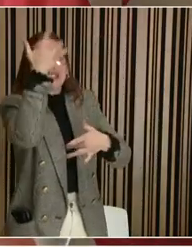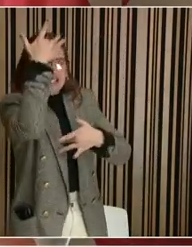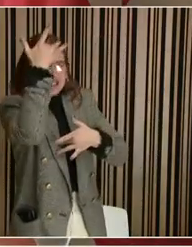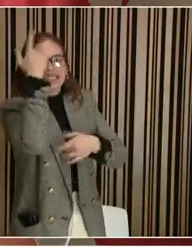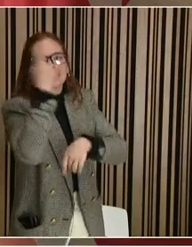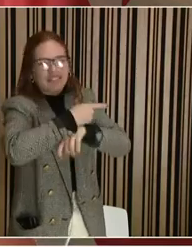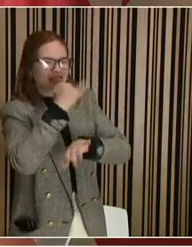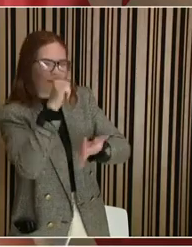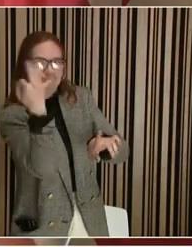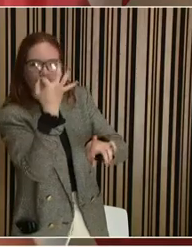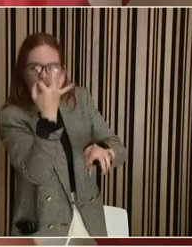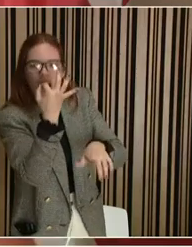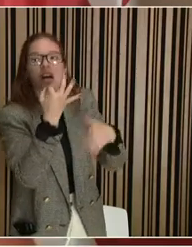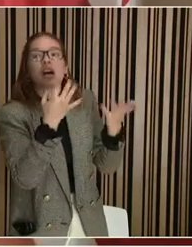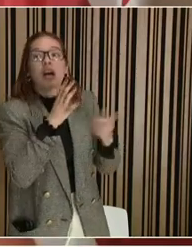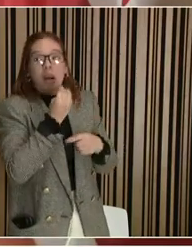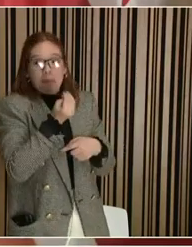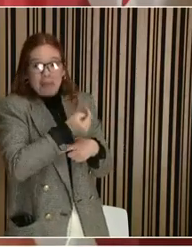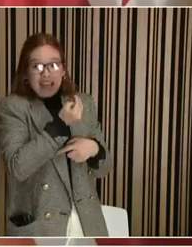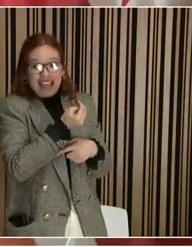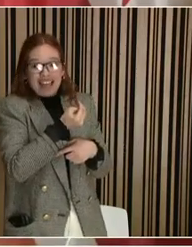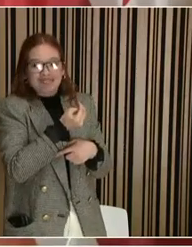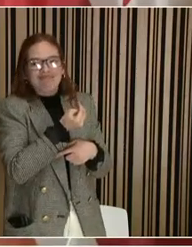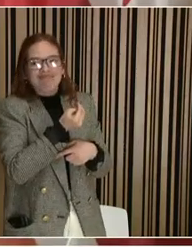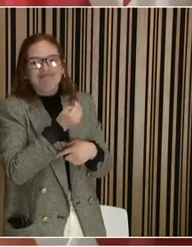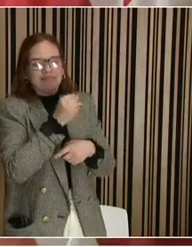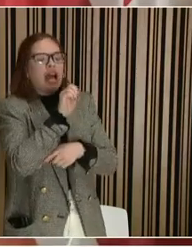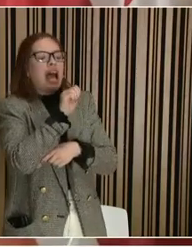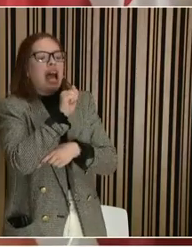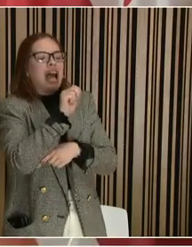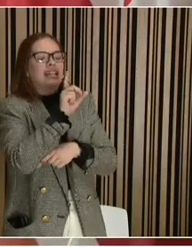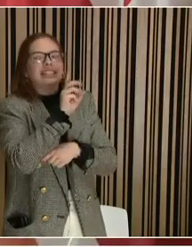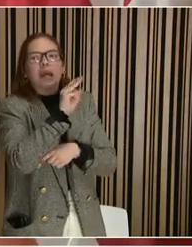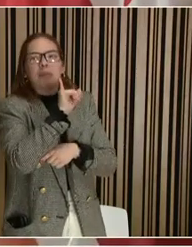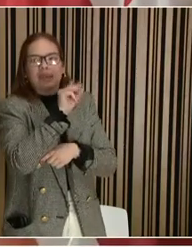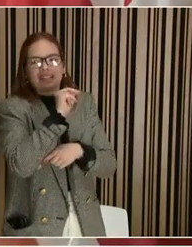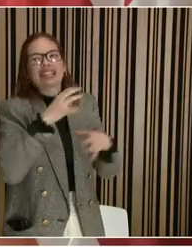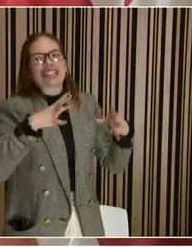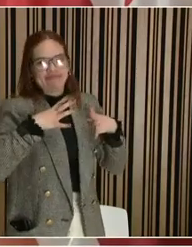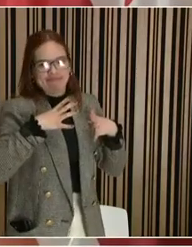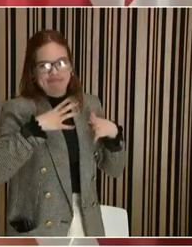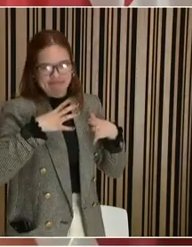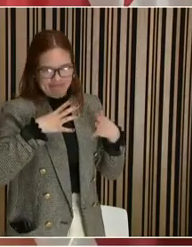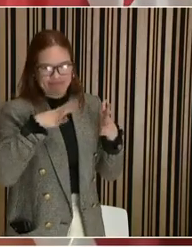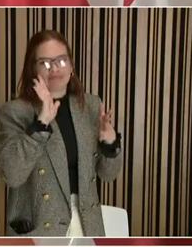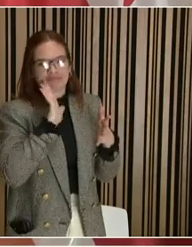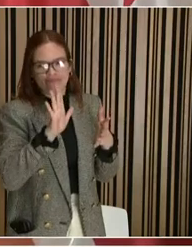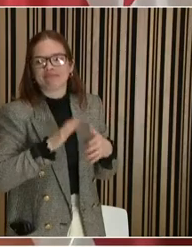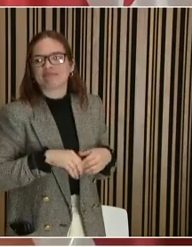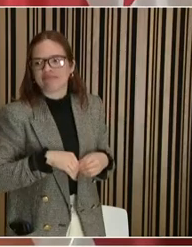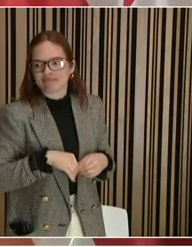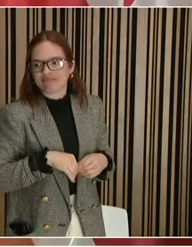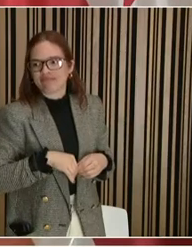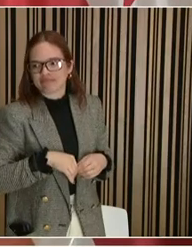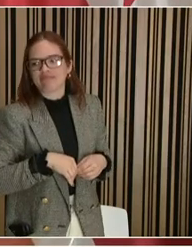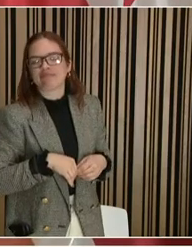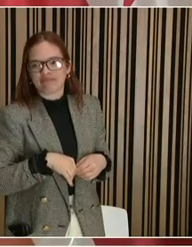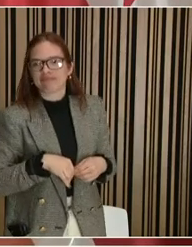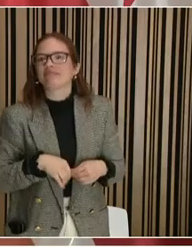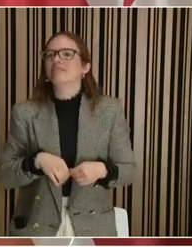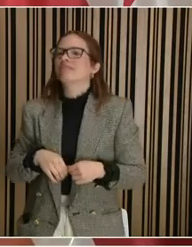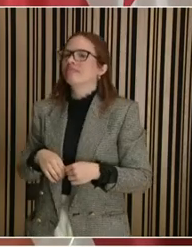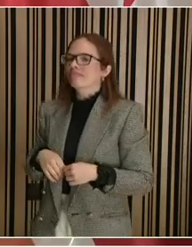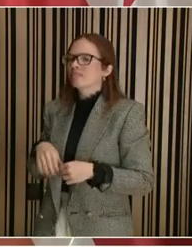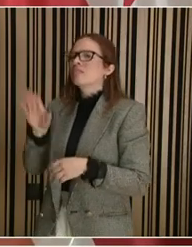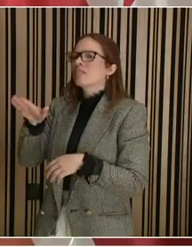administrative leave. Okay, and I want to follow up on something you said a couple moments ago. You mentioned the complainant that came out, that was mentioned in the statement